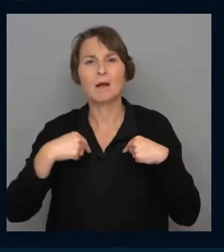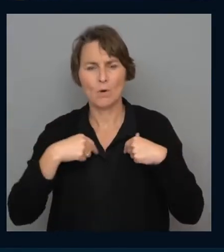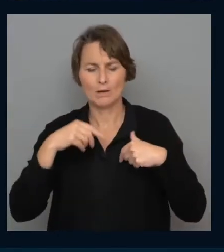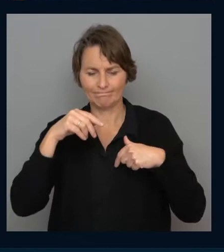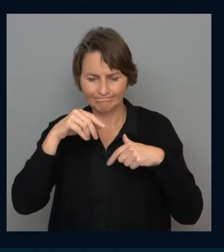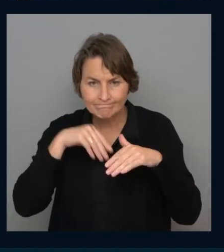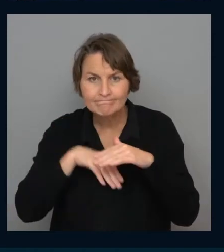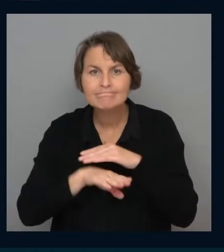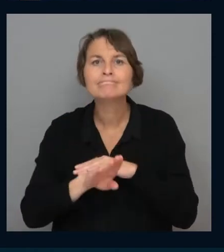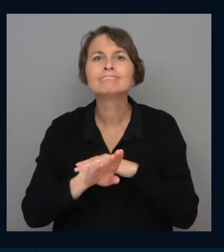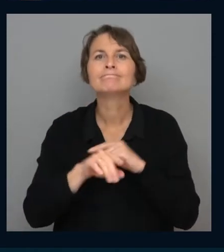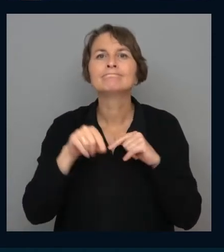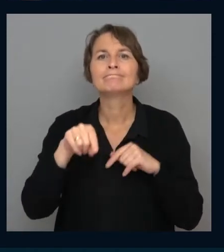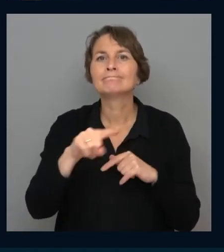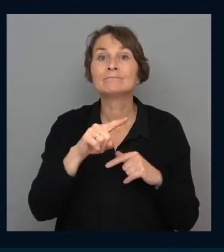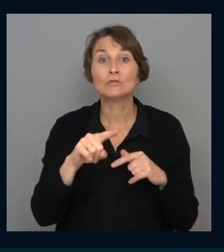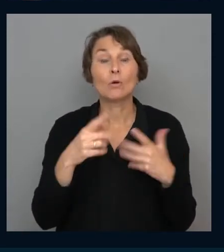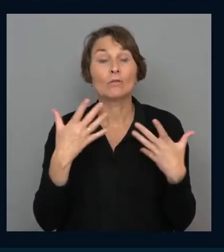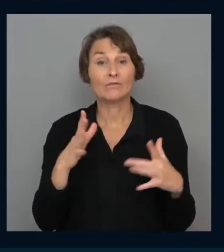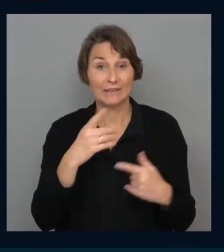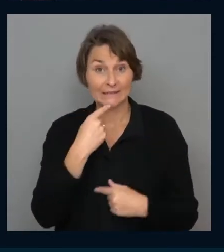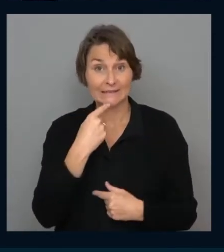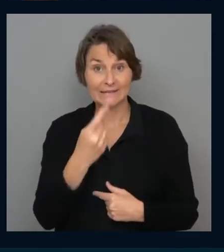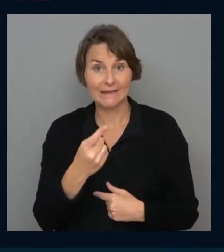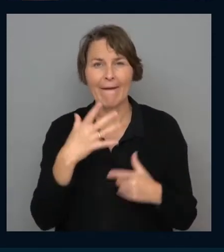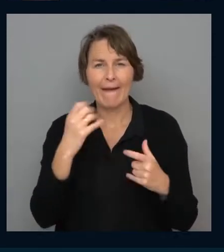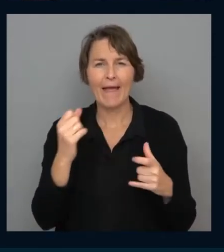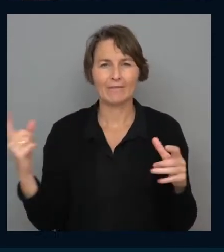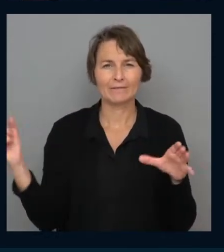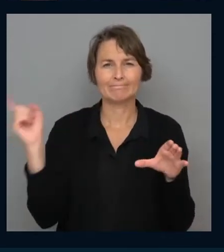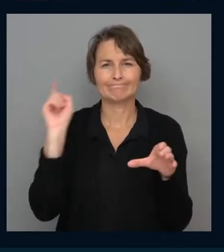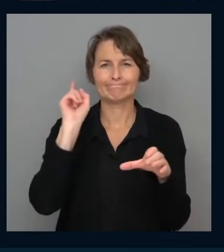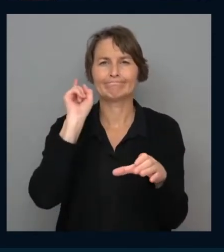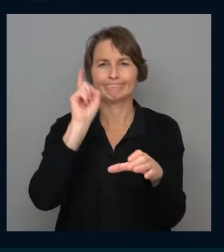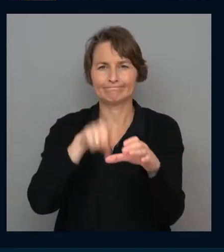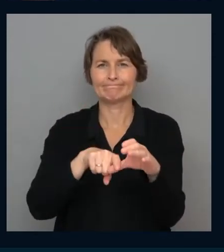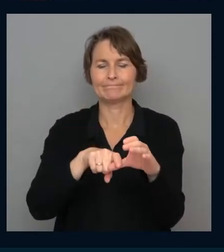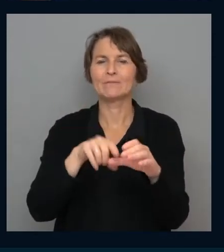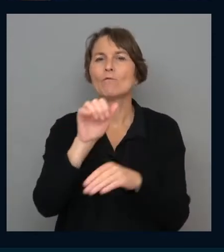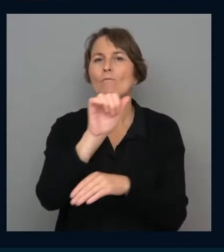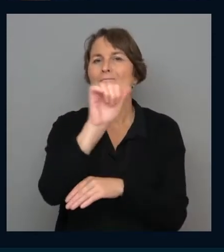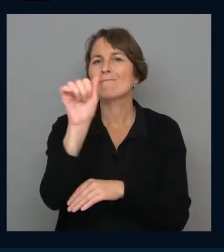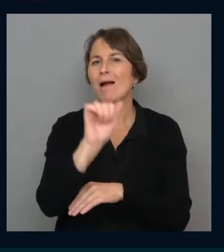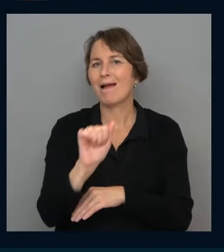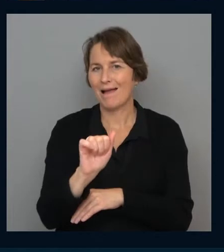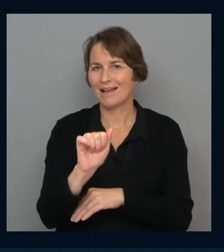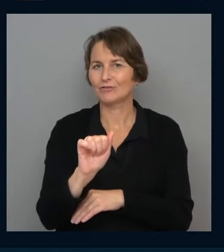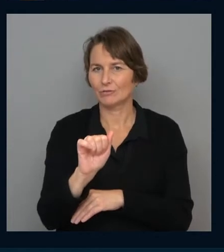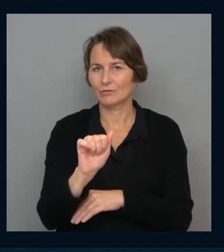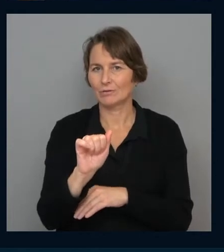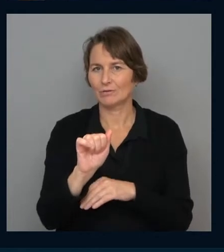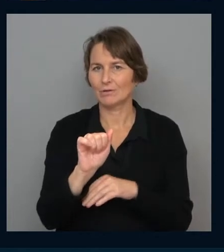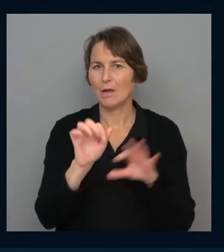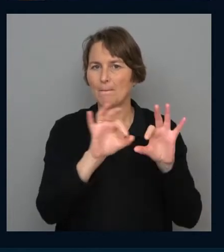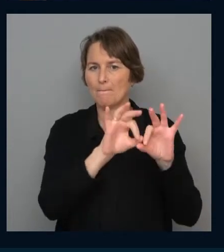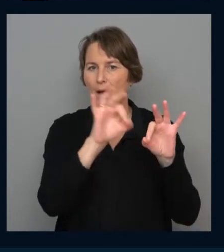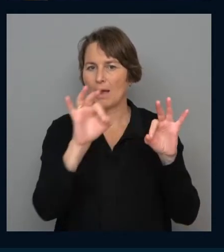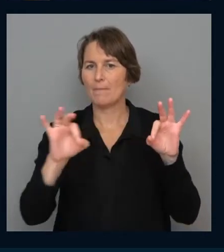promised you, we have a hook in for Azure pipelines. So if I type in Azure pipelines, hit